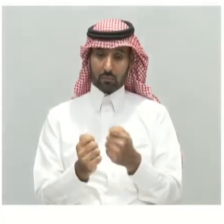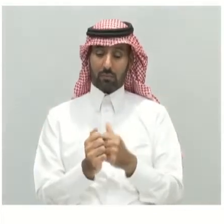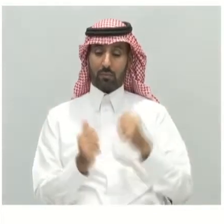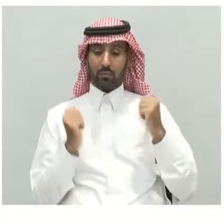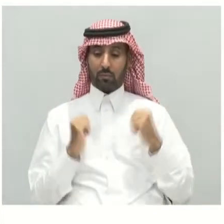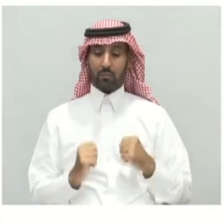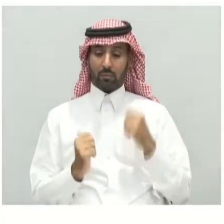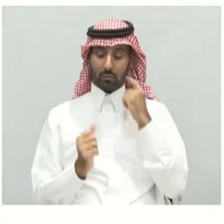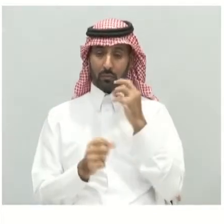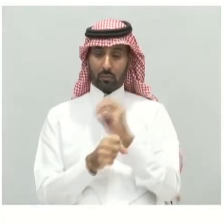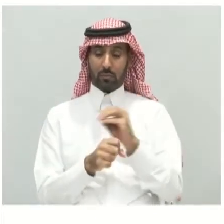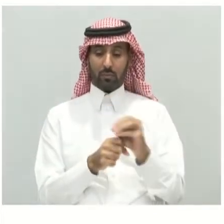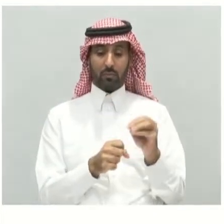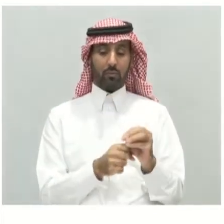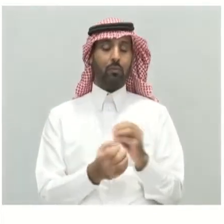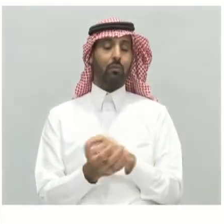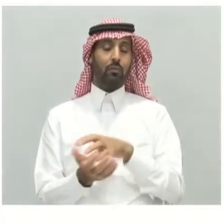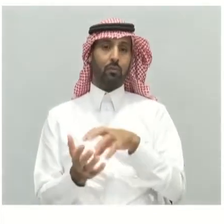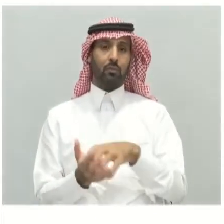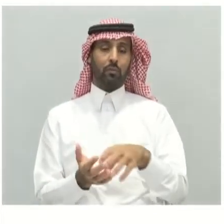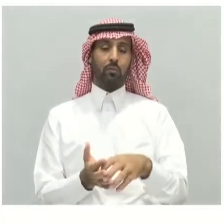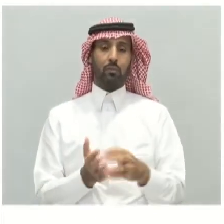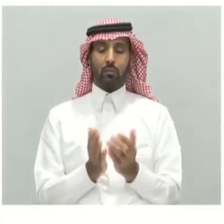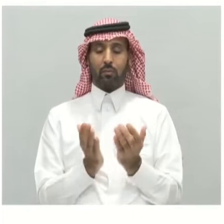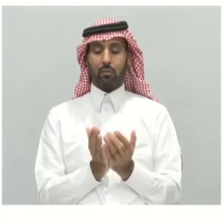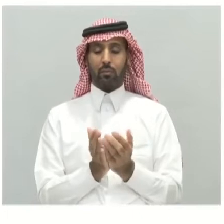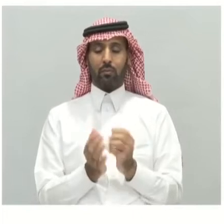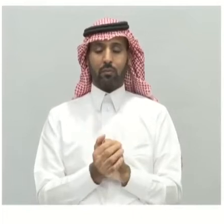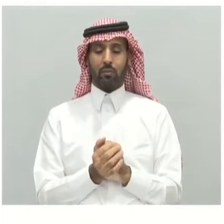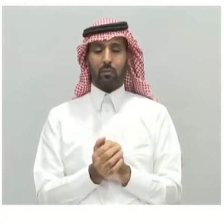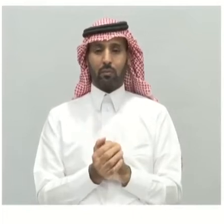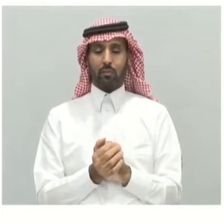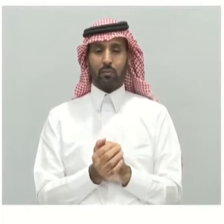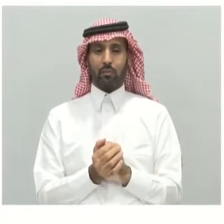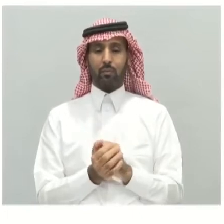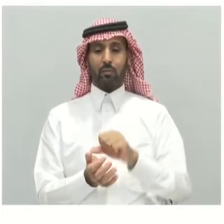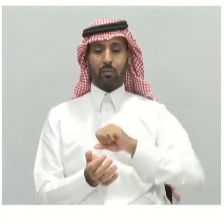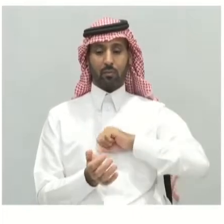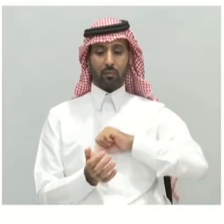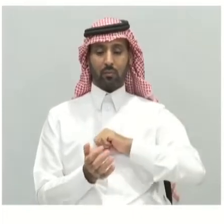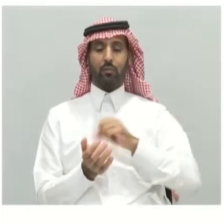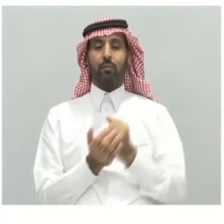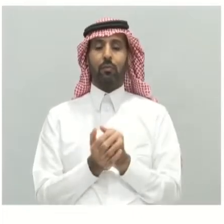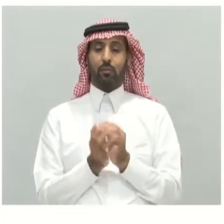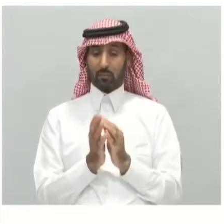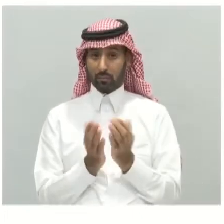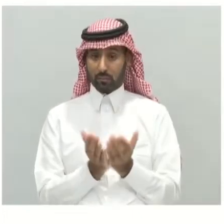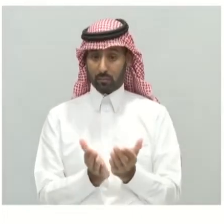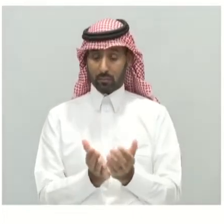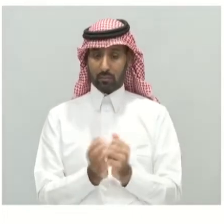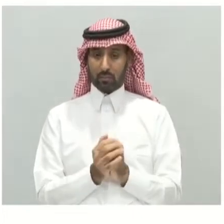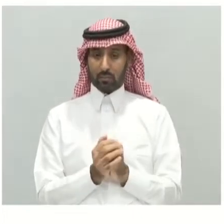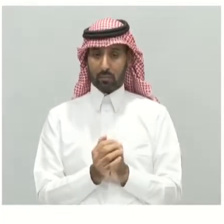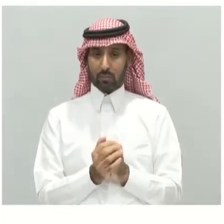were educated in private school. These are two sentences. We form it. We put the subject in the